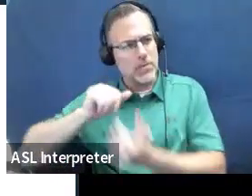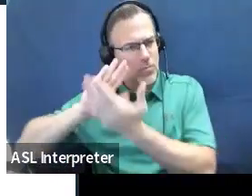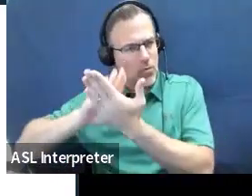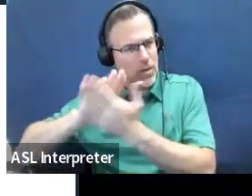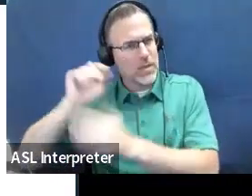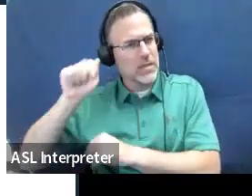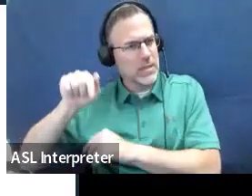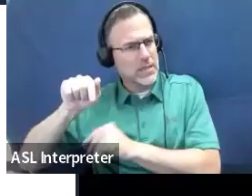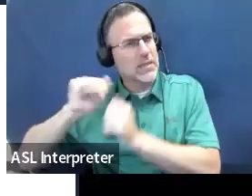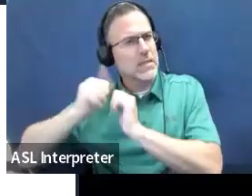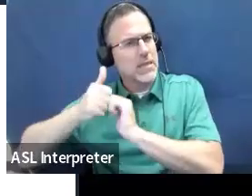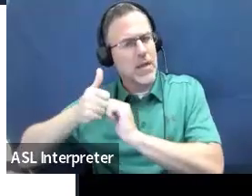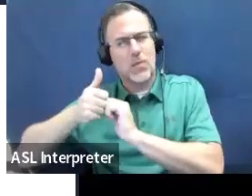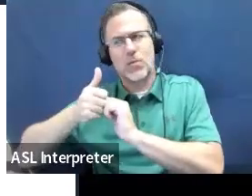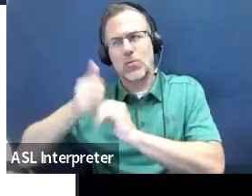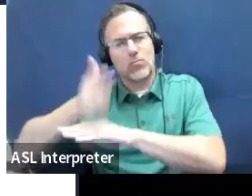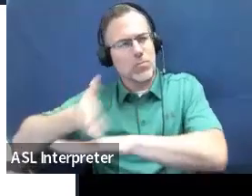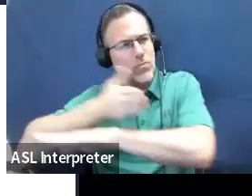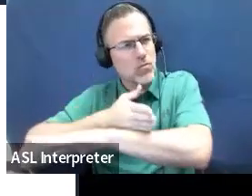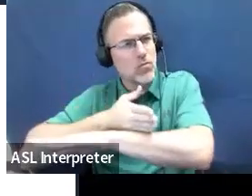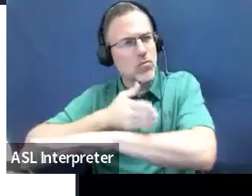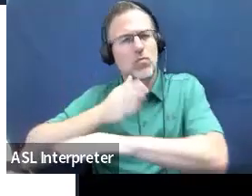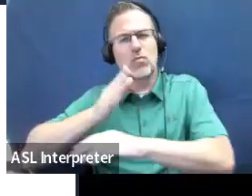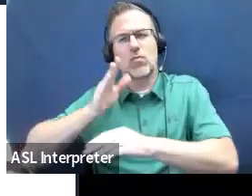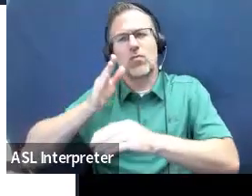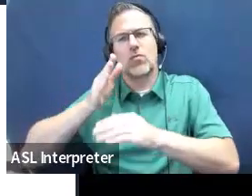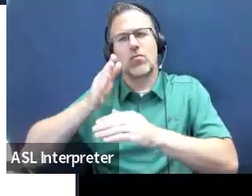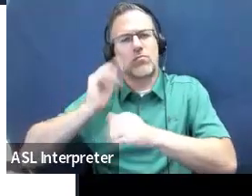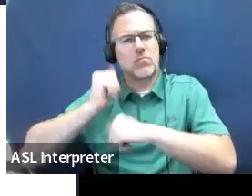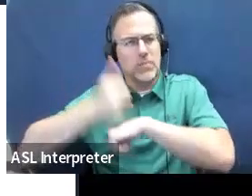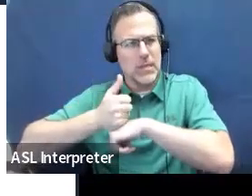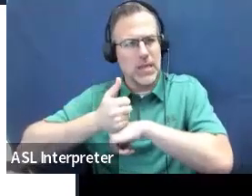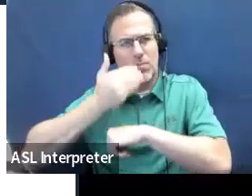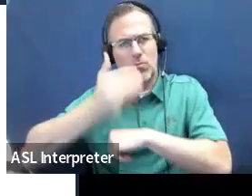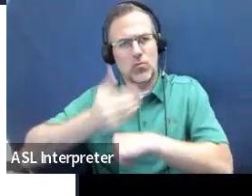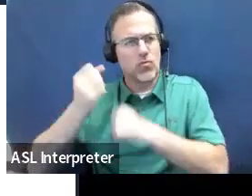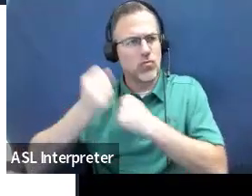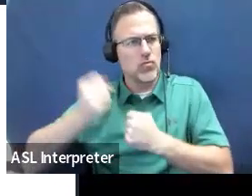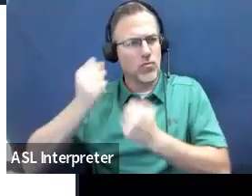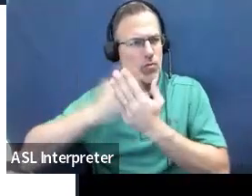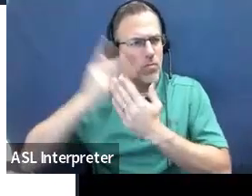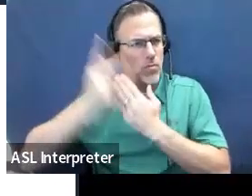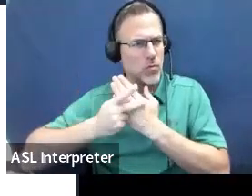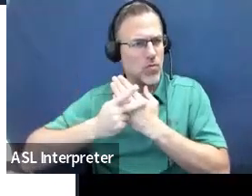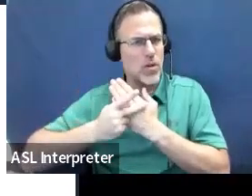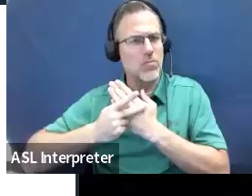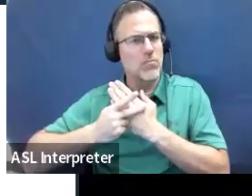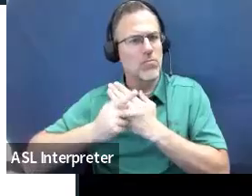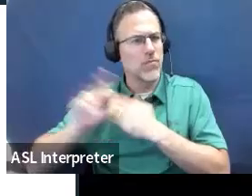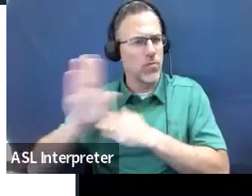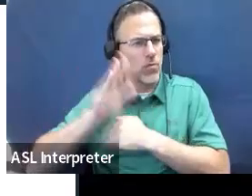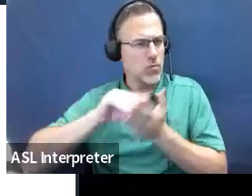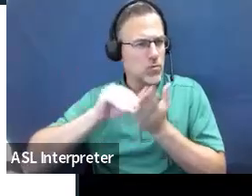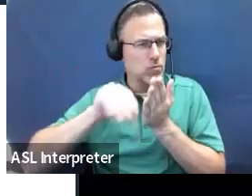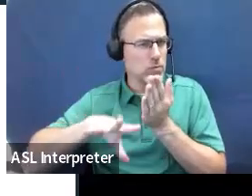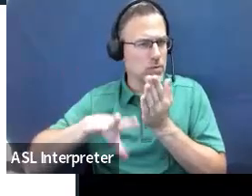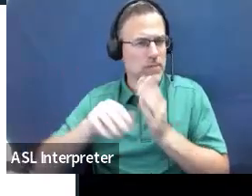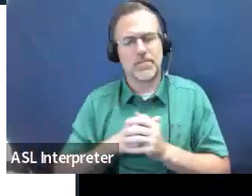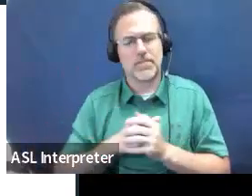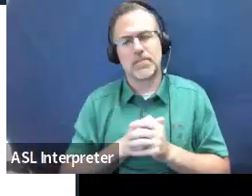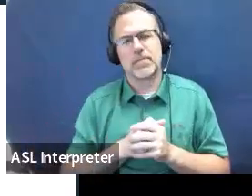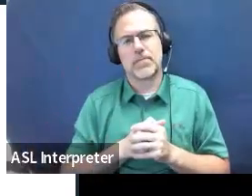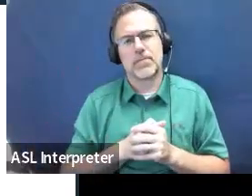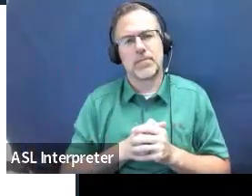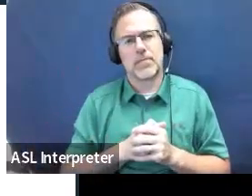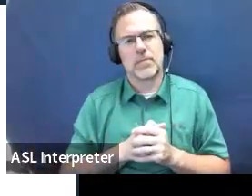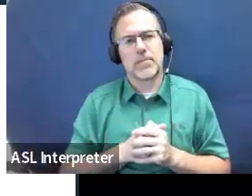you're doing and how you're programming for your students. And that's what we train to. So an example that we